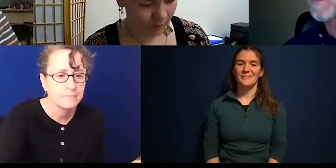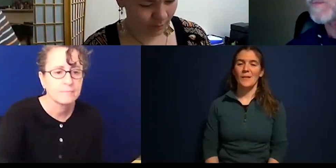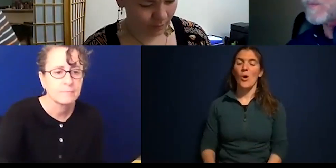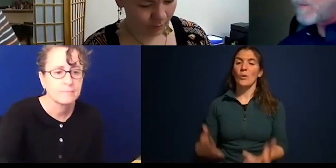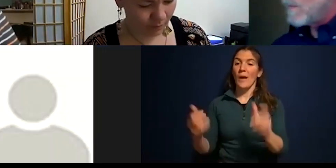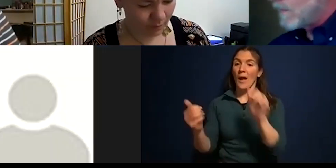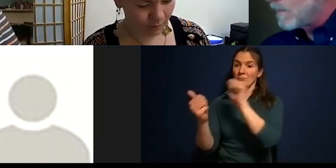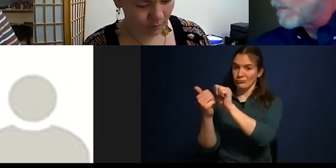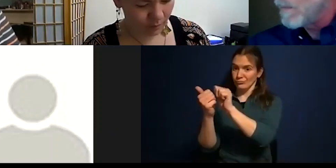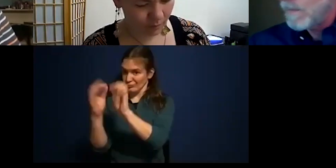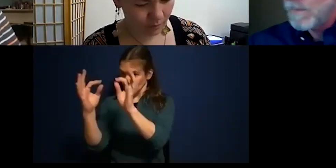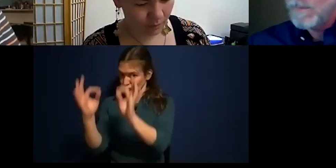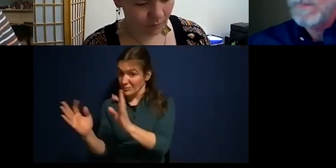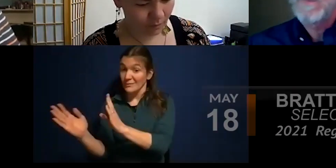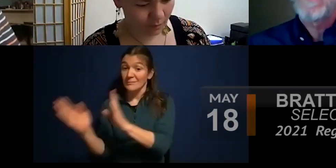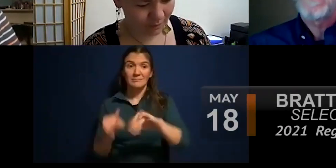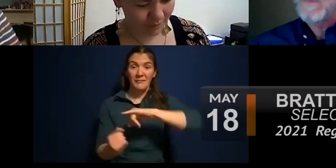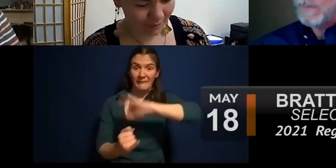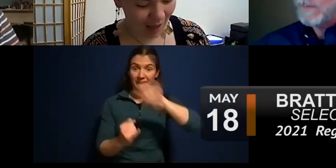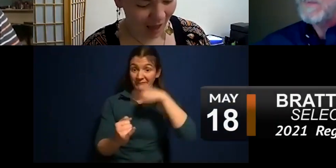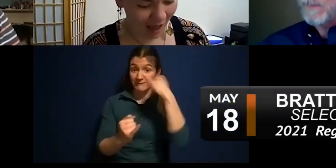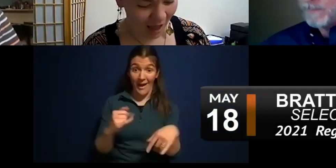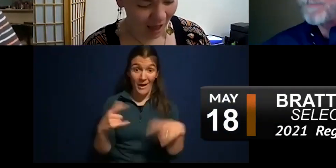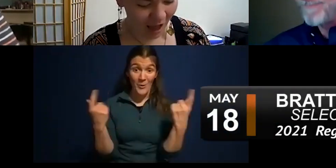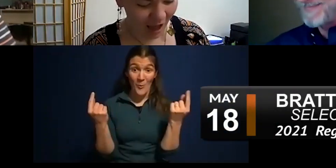Now, for our grand finale,